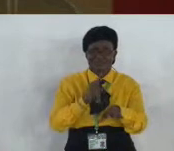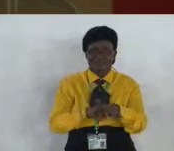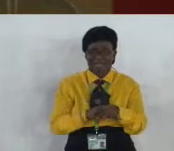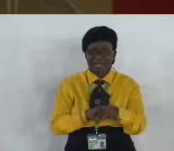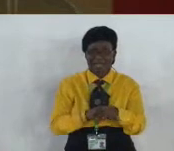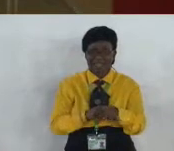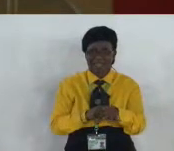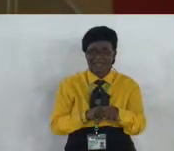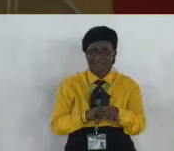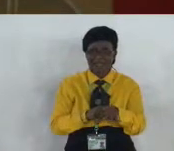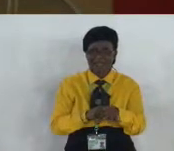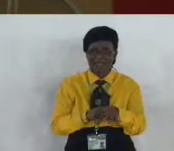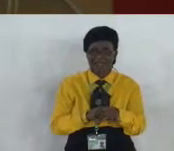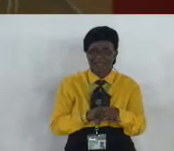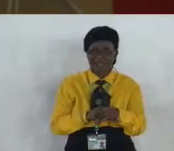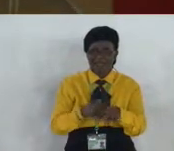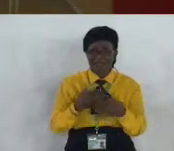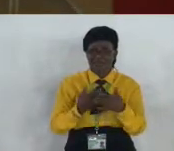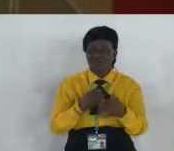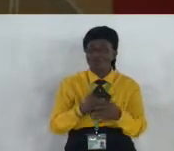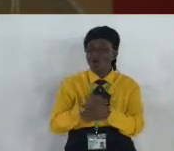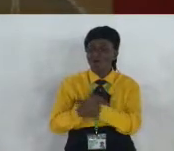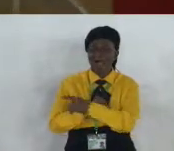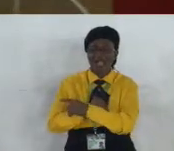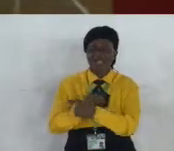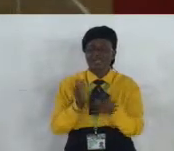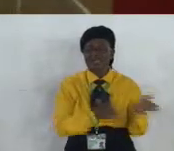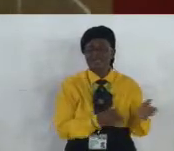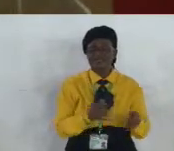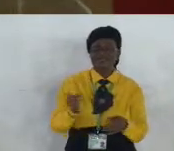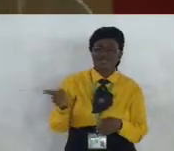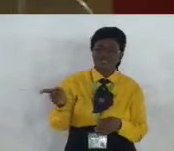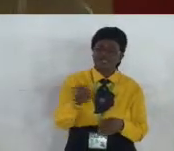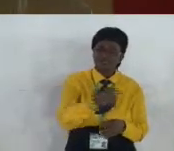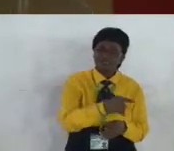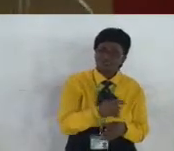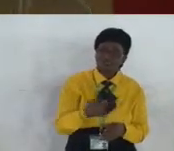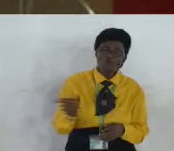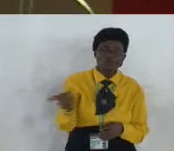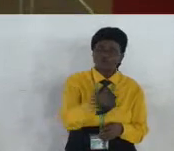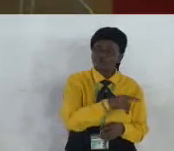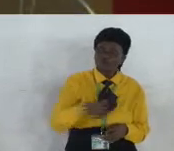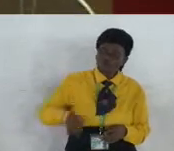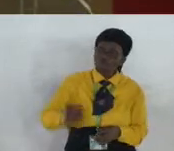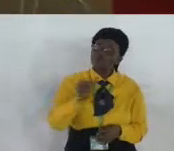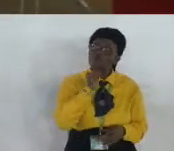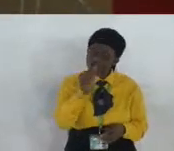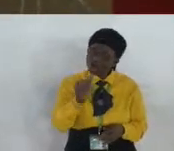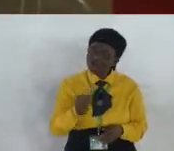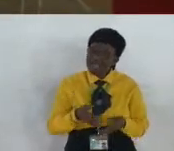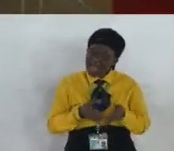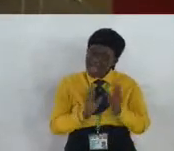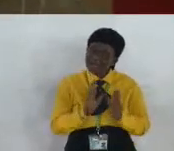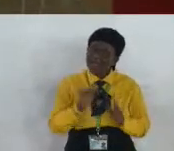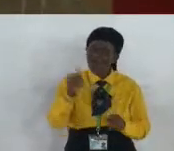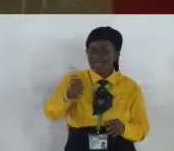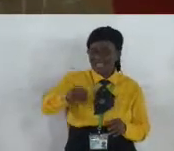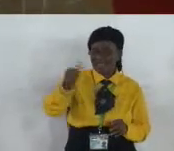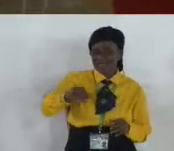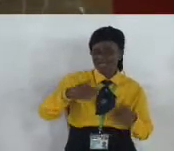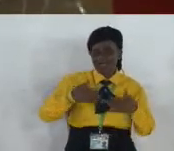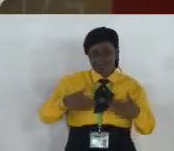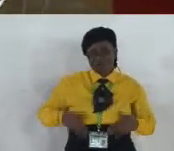prayer you don't want anybody to disturb you. You want to pray till you know you are broken through.